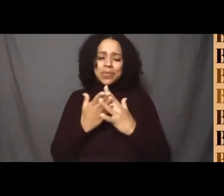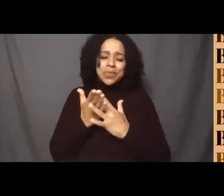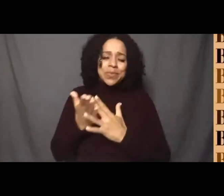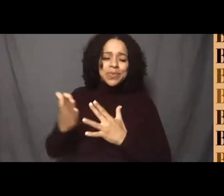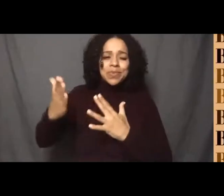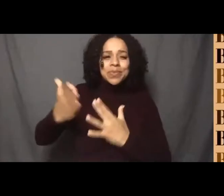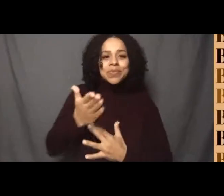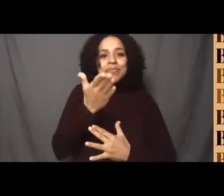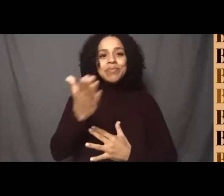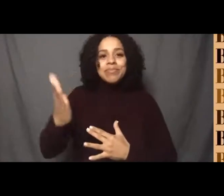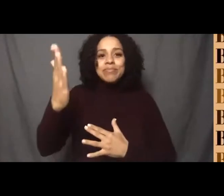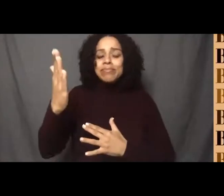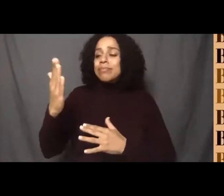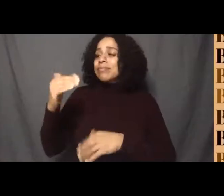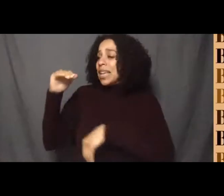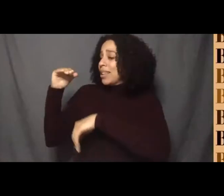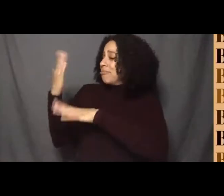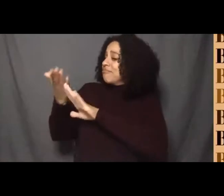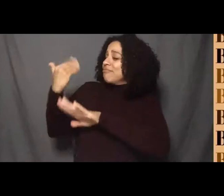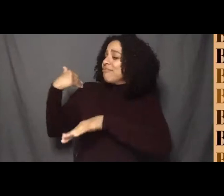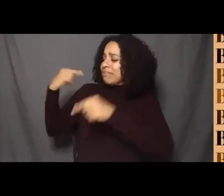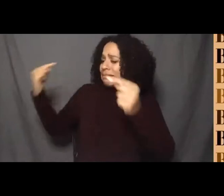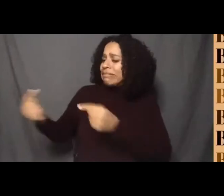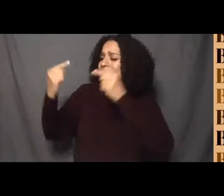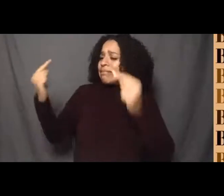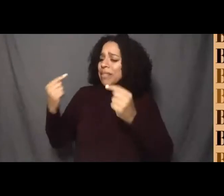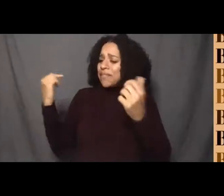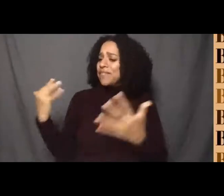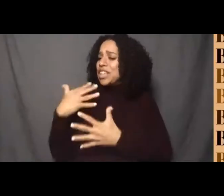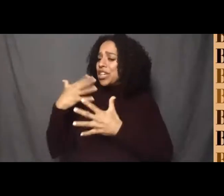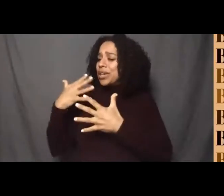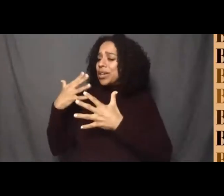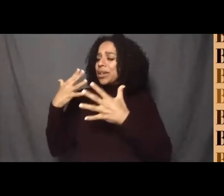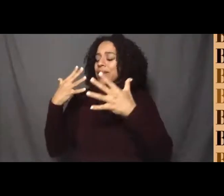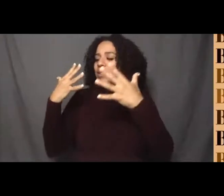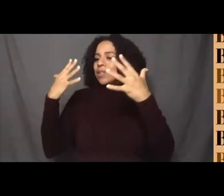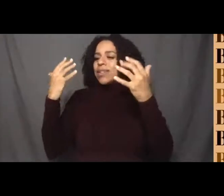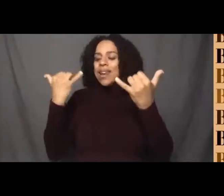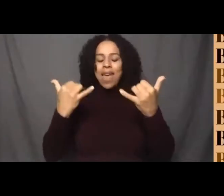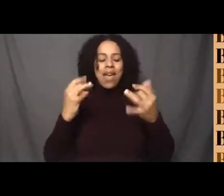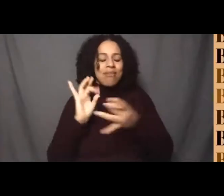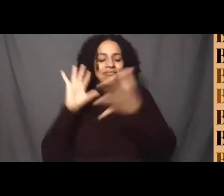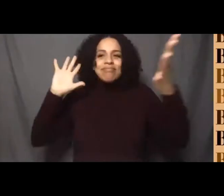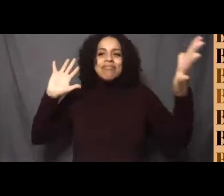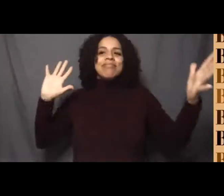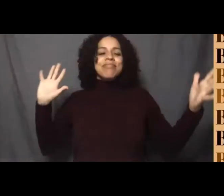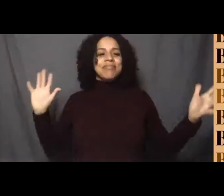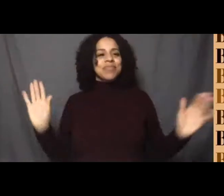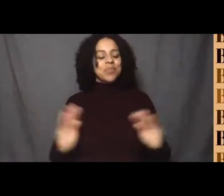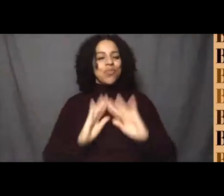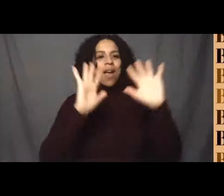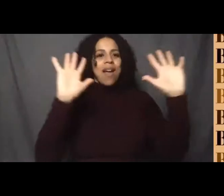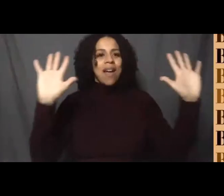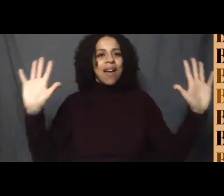fear into a daybreak that's wondrously clear, bringing the gifts that our ancestors gave. We are the